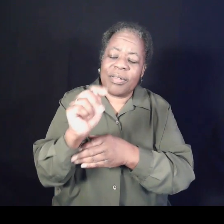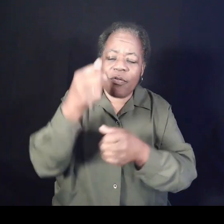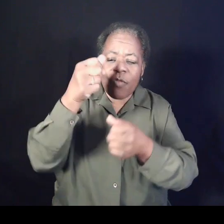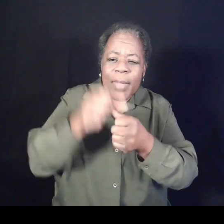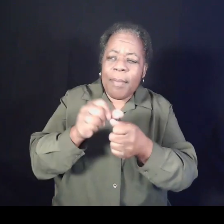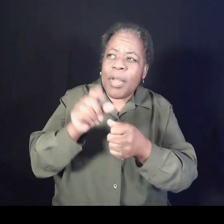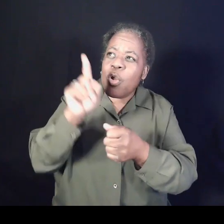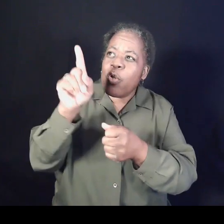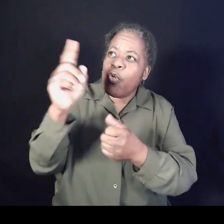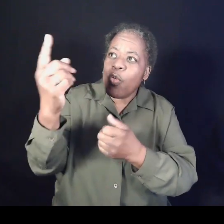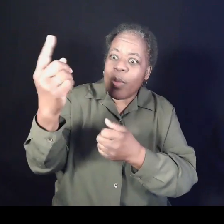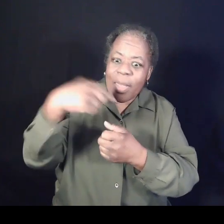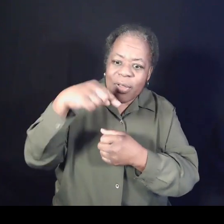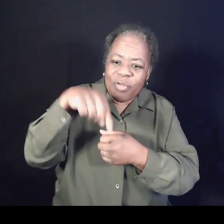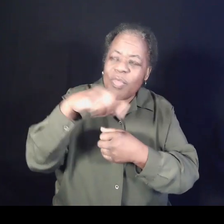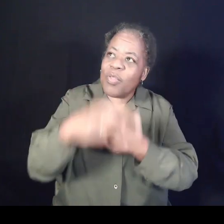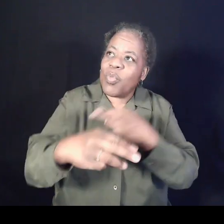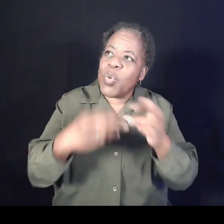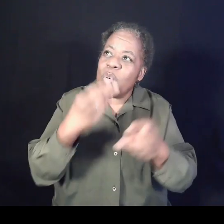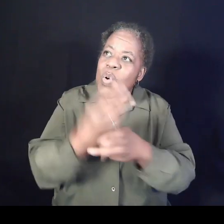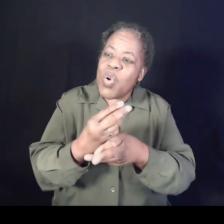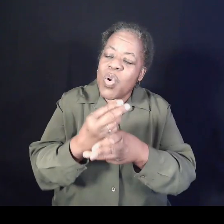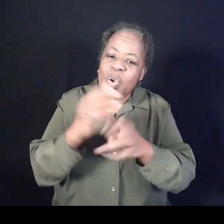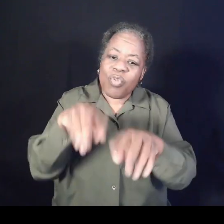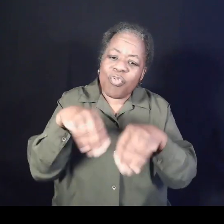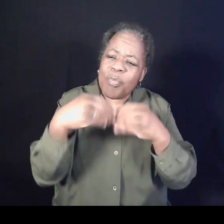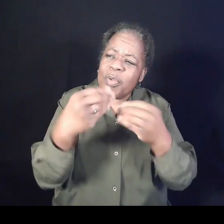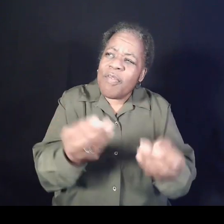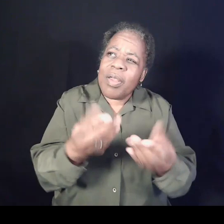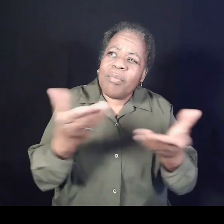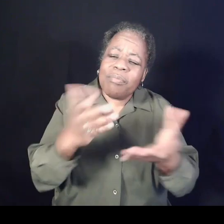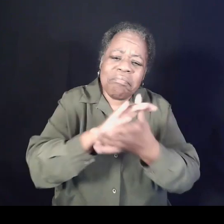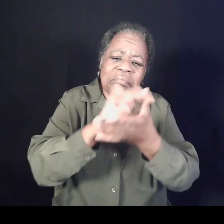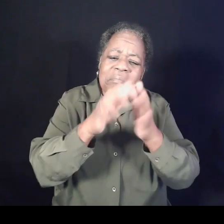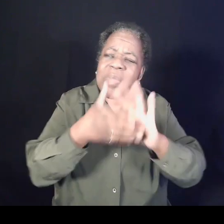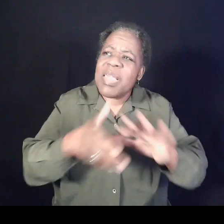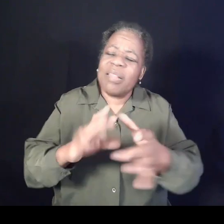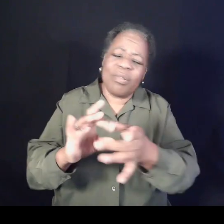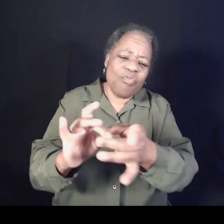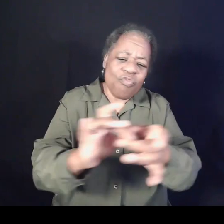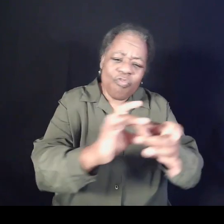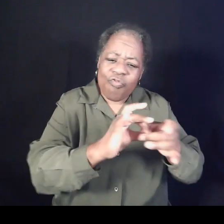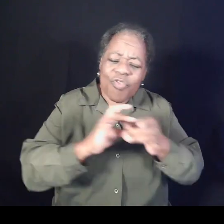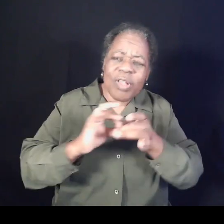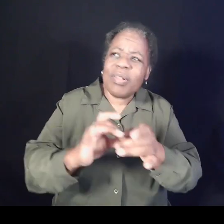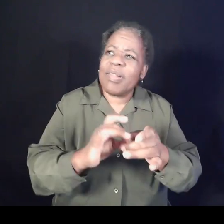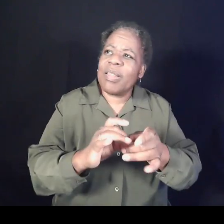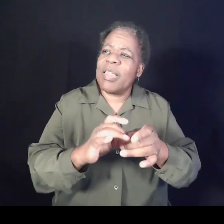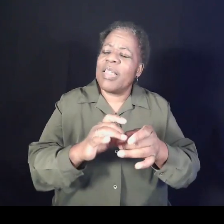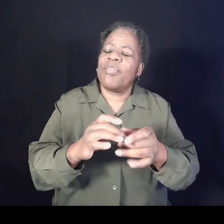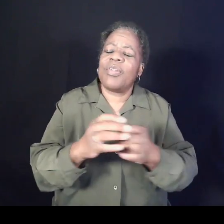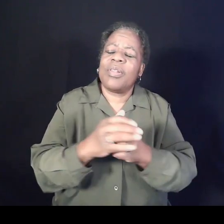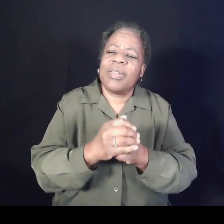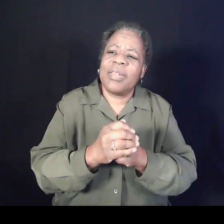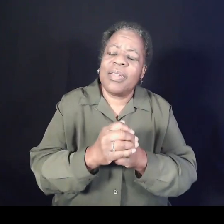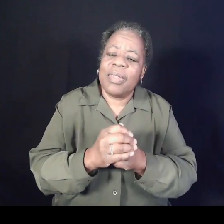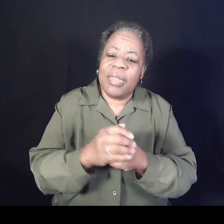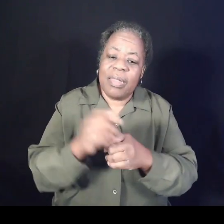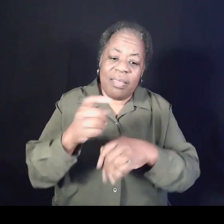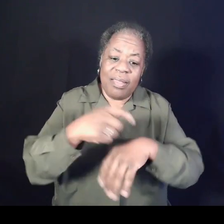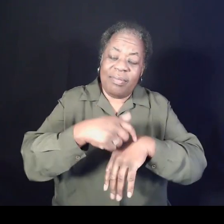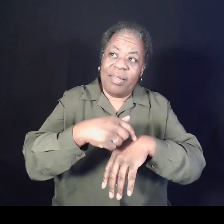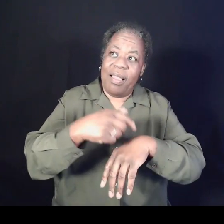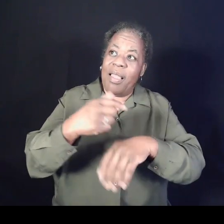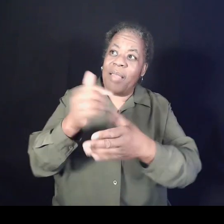coming into this world to provide us peace, reconciliation, restoration. And in this season, may we experience